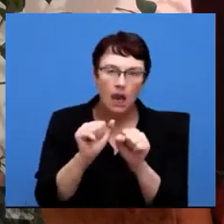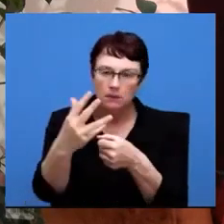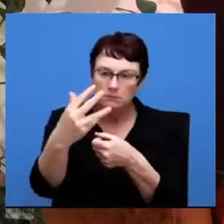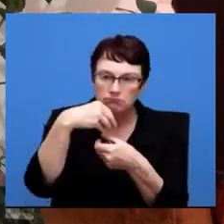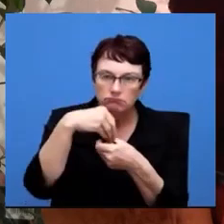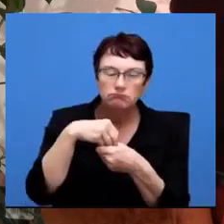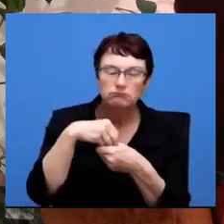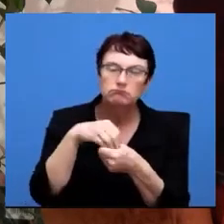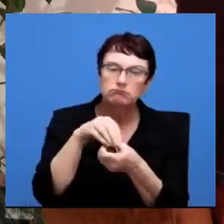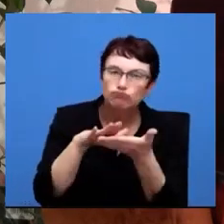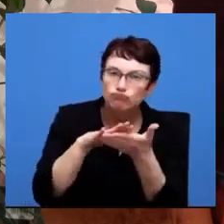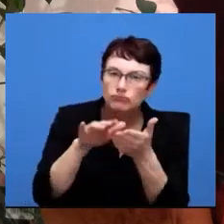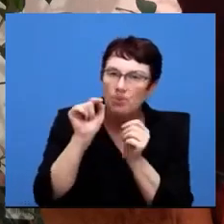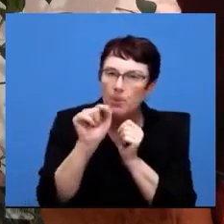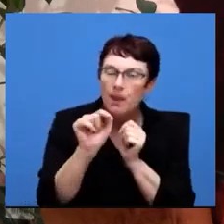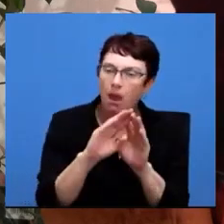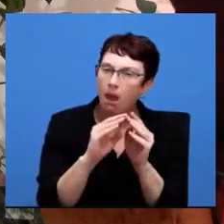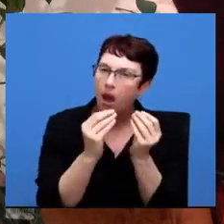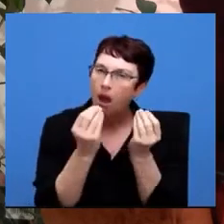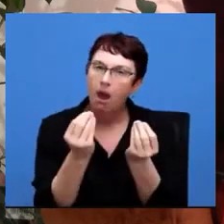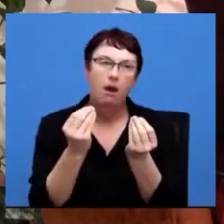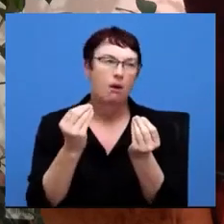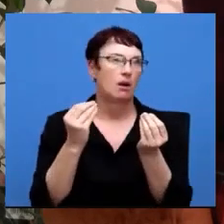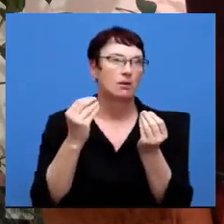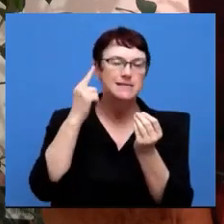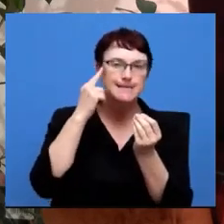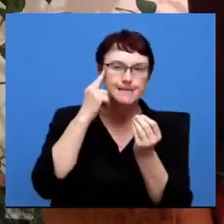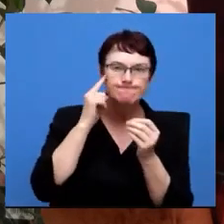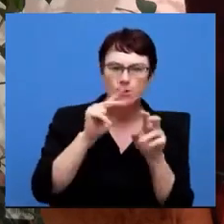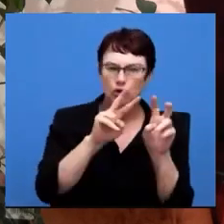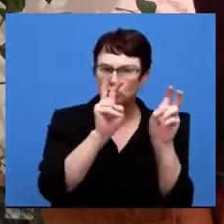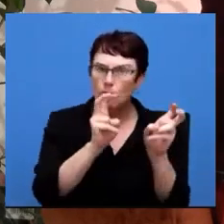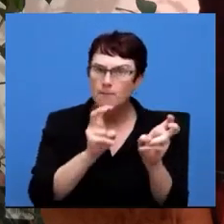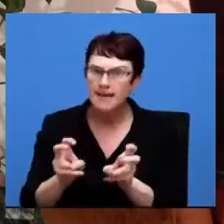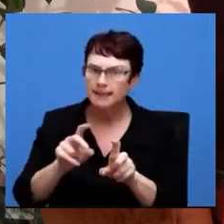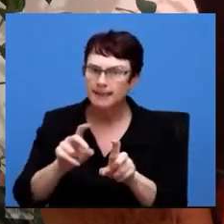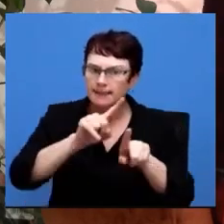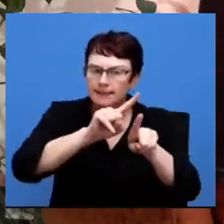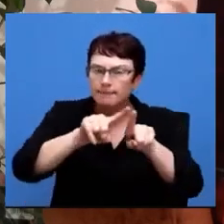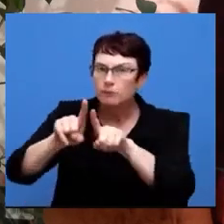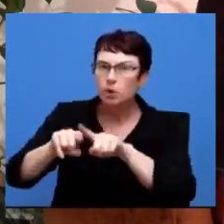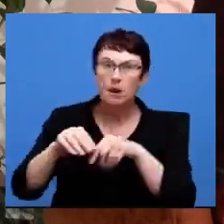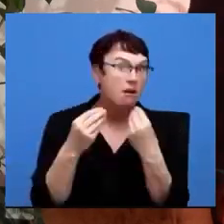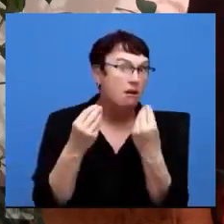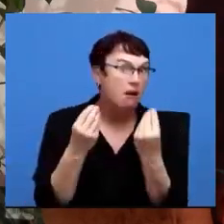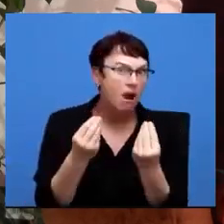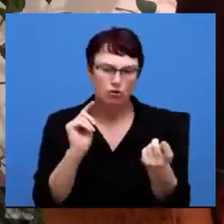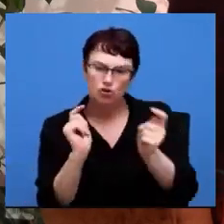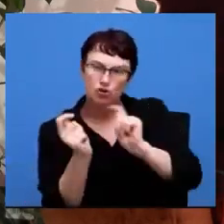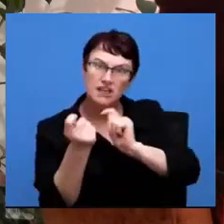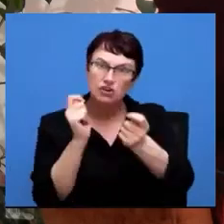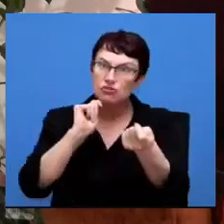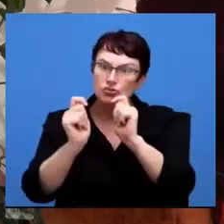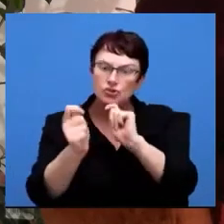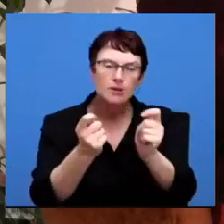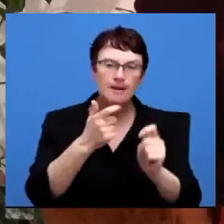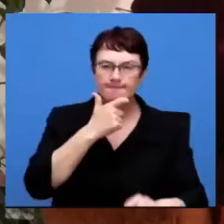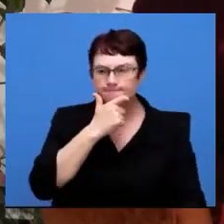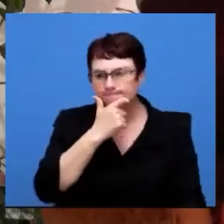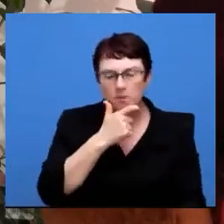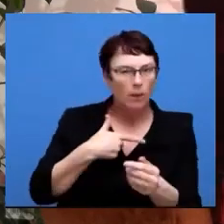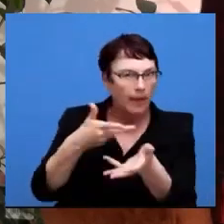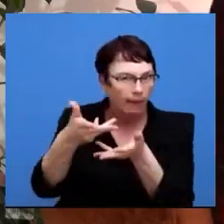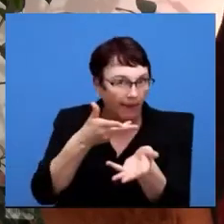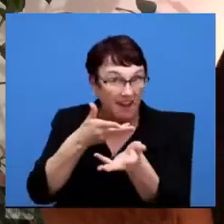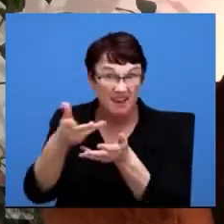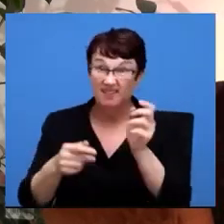tackling the different topics, and let's say try to imagine how to change it. So this is a first step that later needs